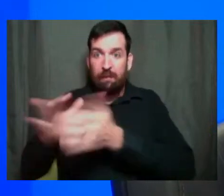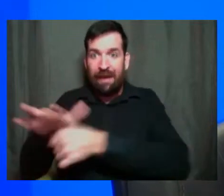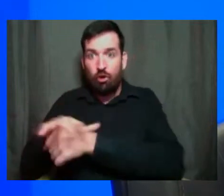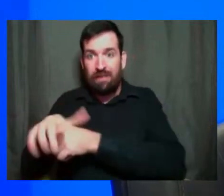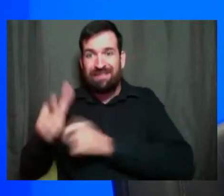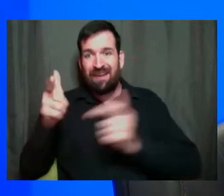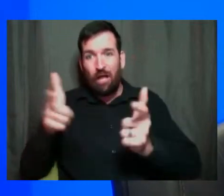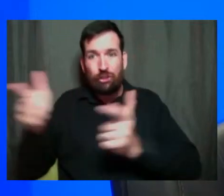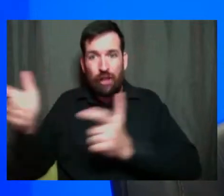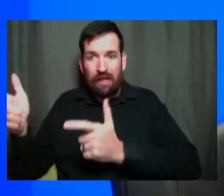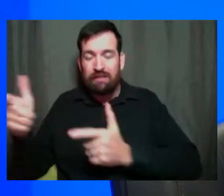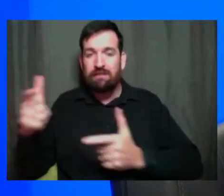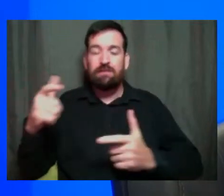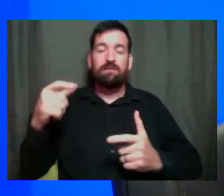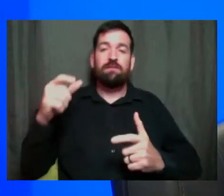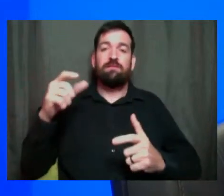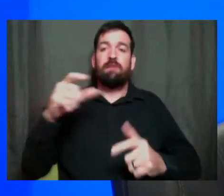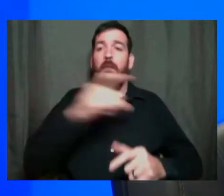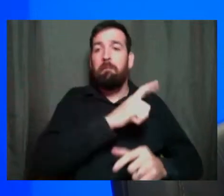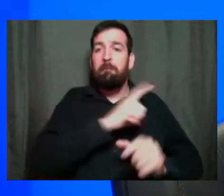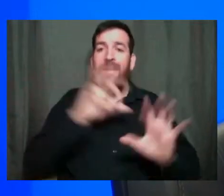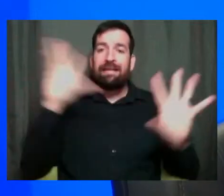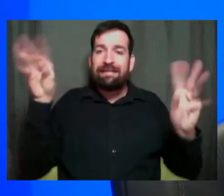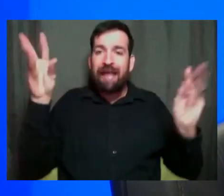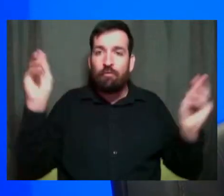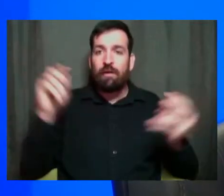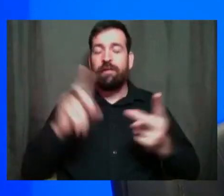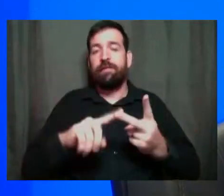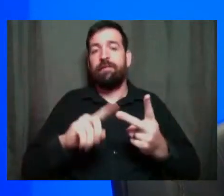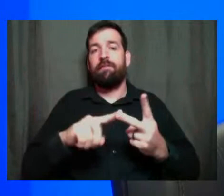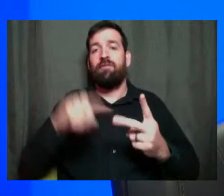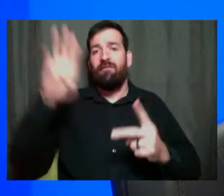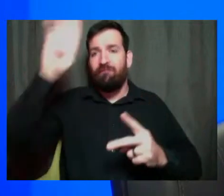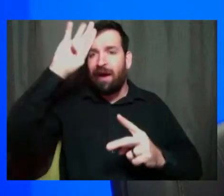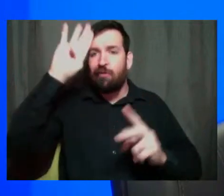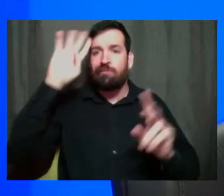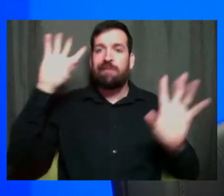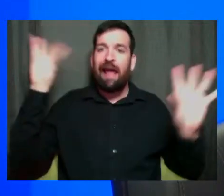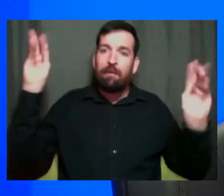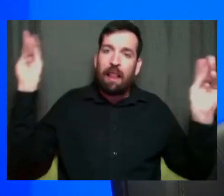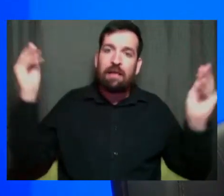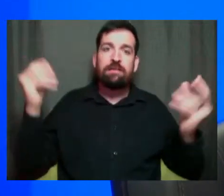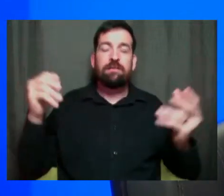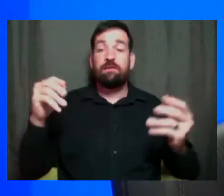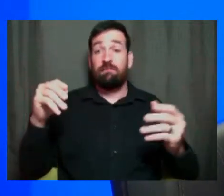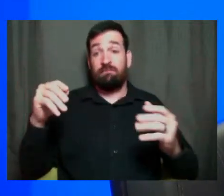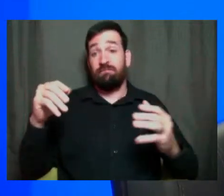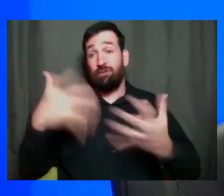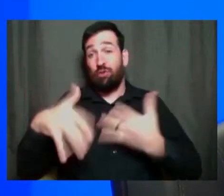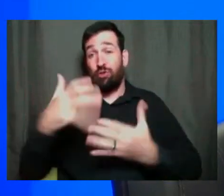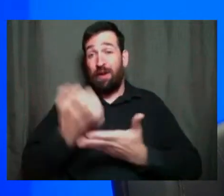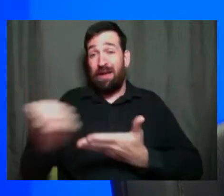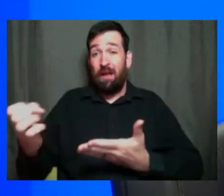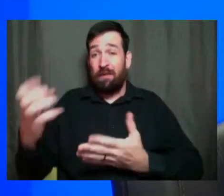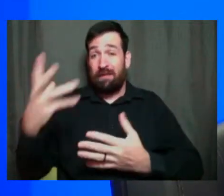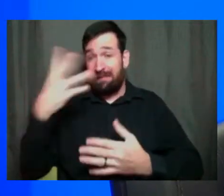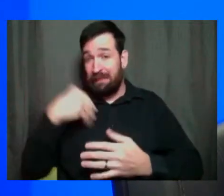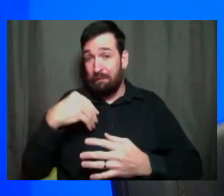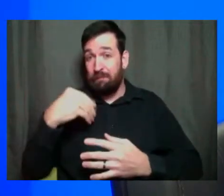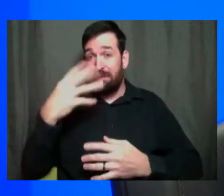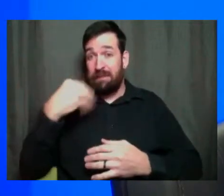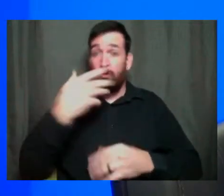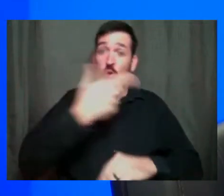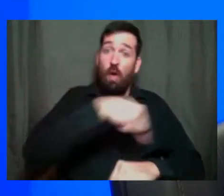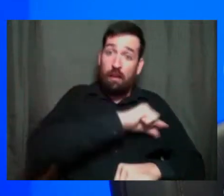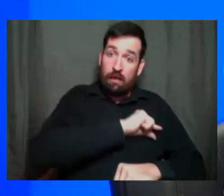police siren, there's a fire, an ambulance going on all night, and there's this even socioeconomic effect of sleep and sleep quality. When you think